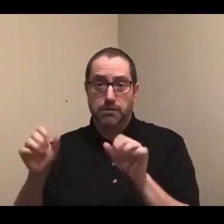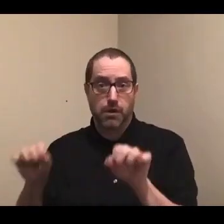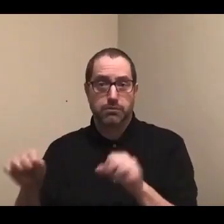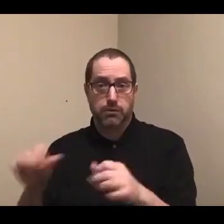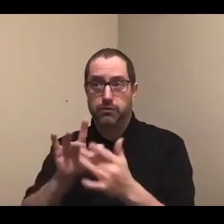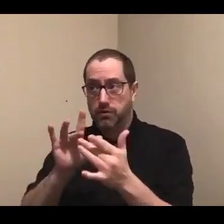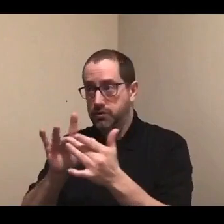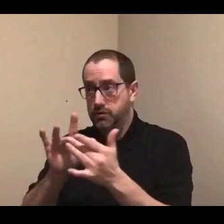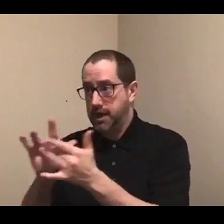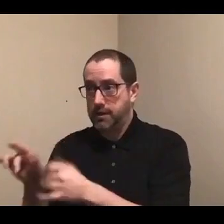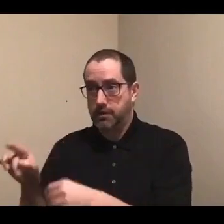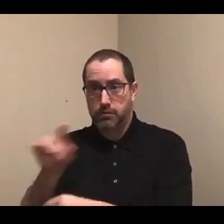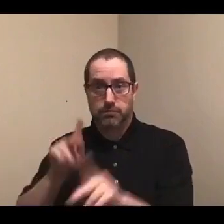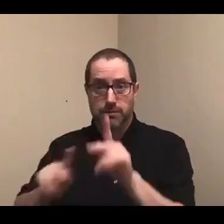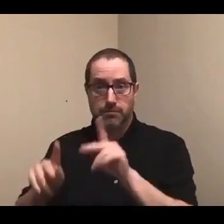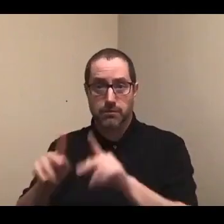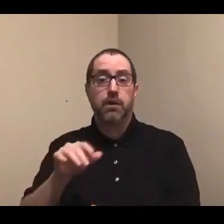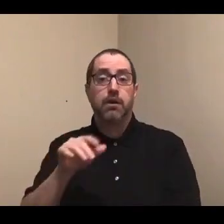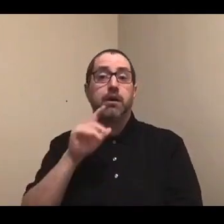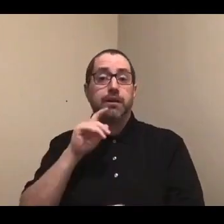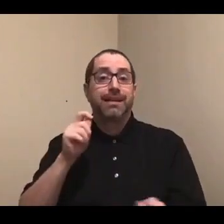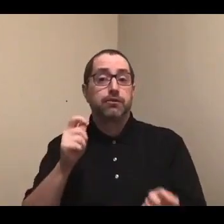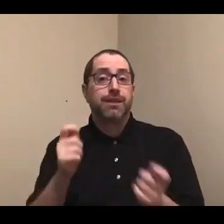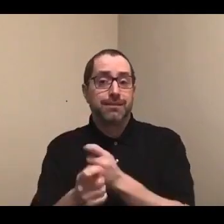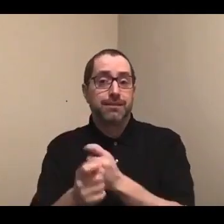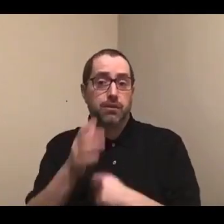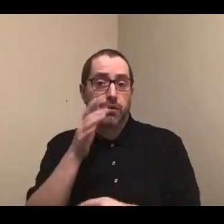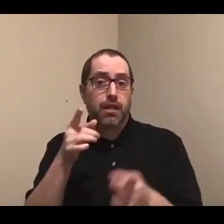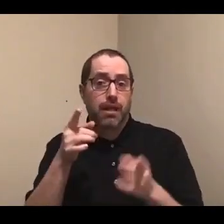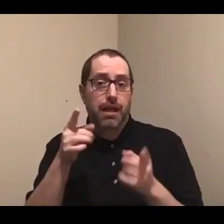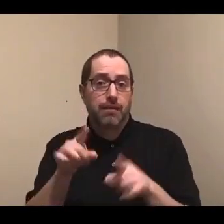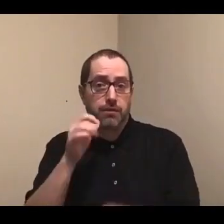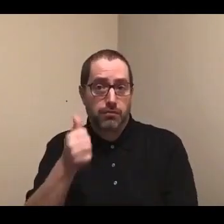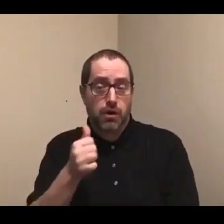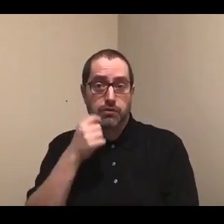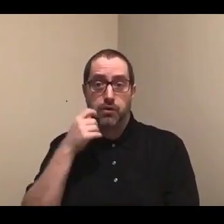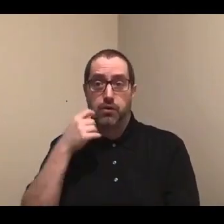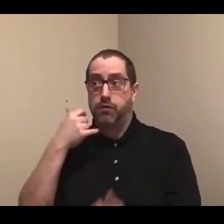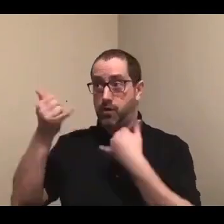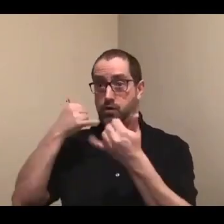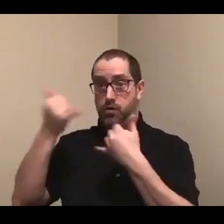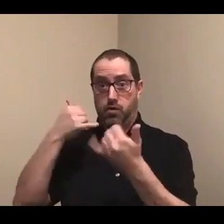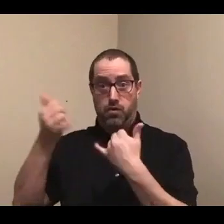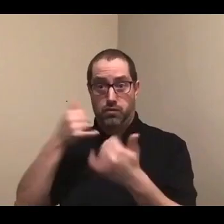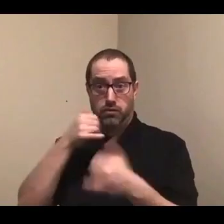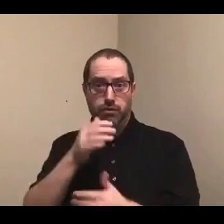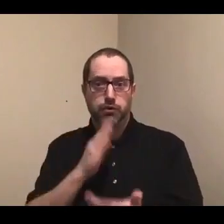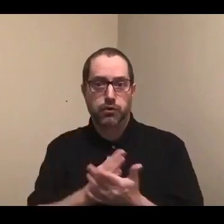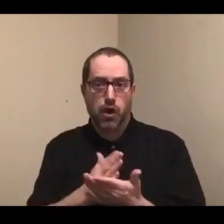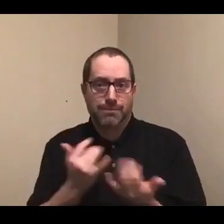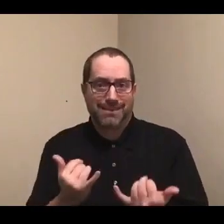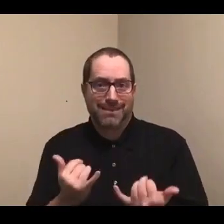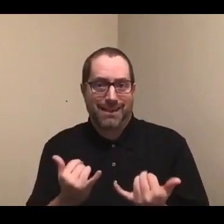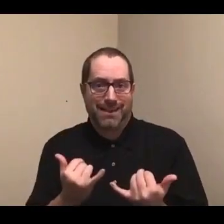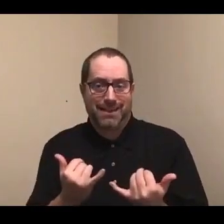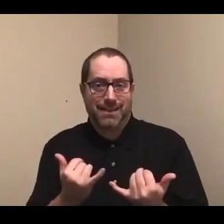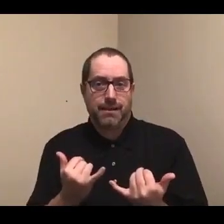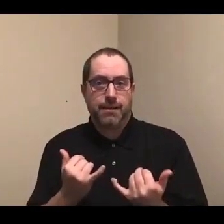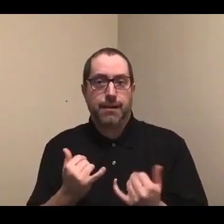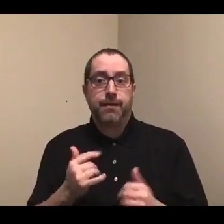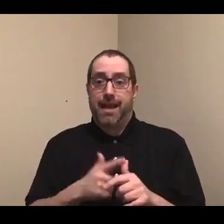transition time will happen tomorrow, when the phone calls will stop later on today of going out, and now we'll be prepared